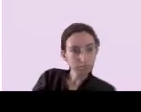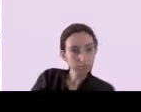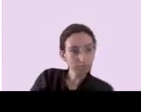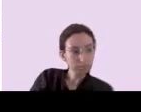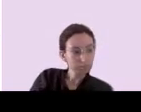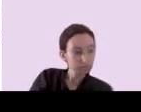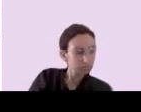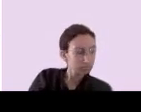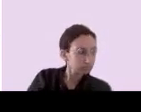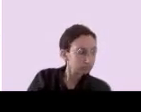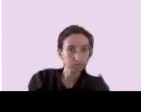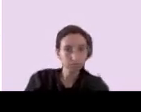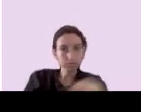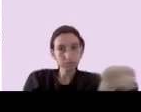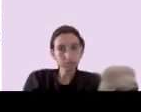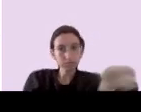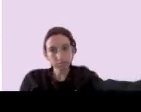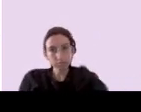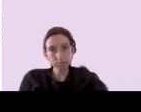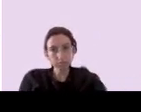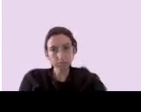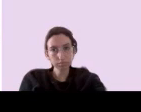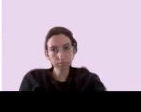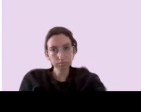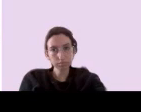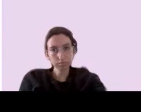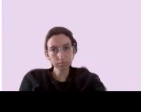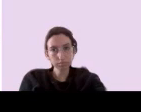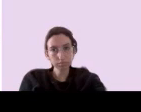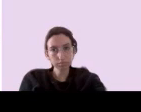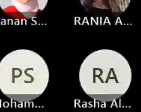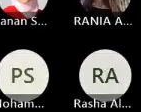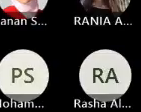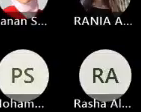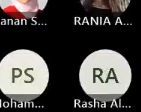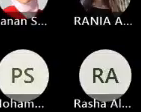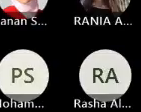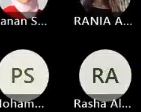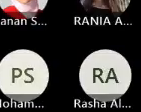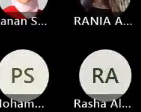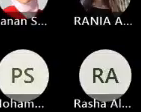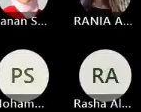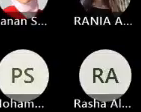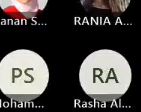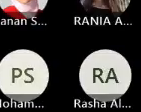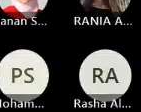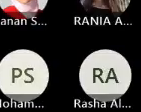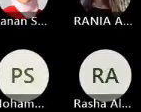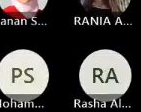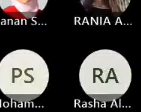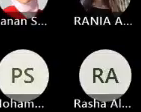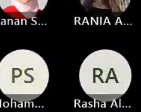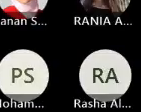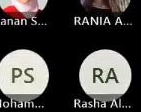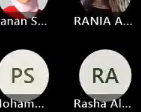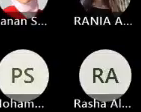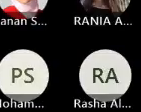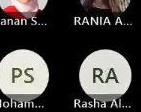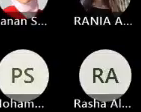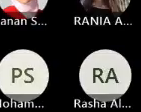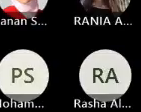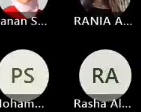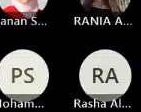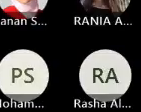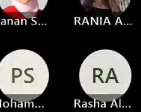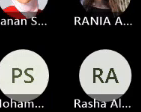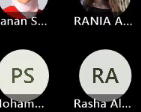air, we need to work in vacuum, so we have pumps that are below that